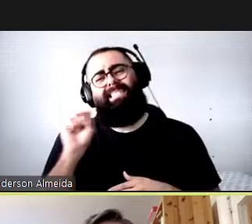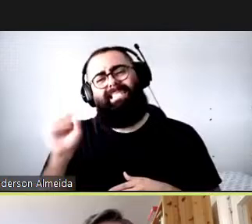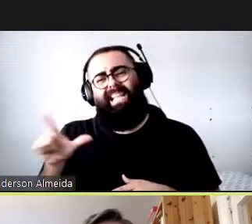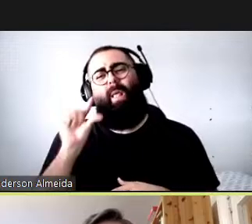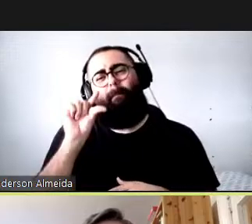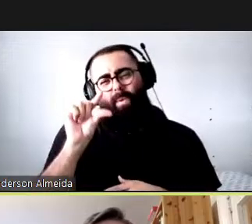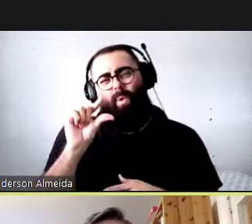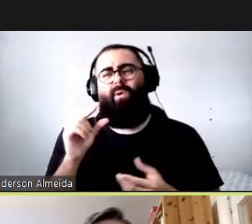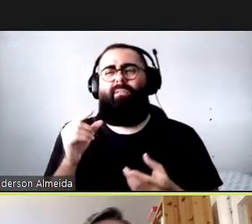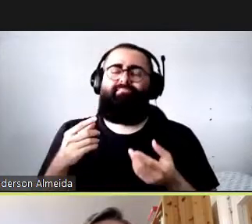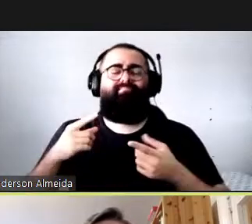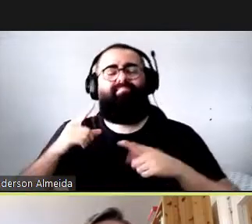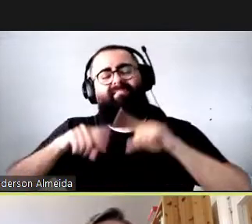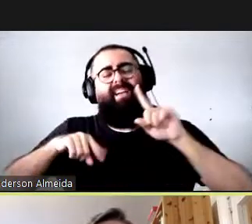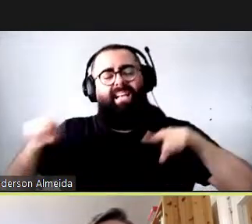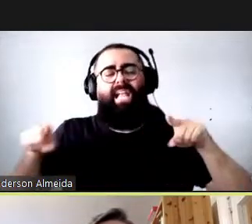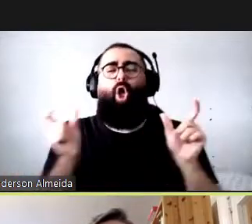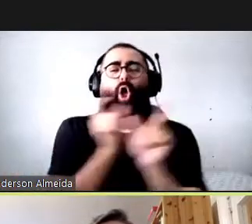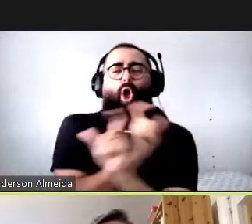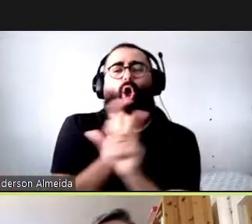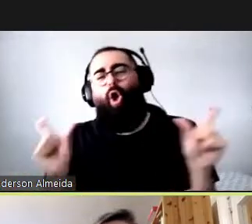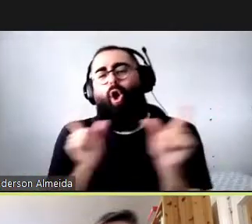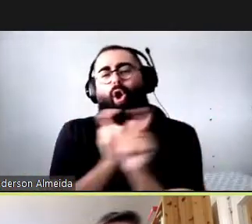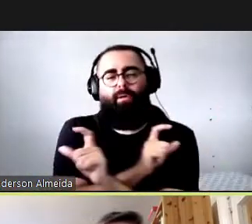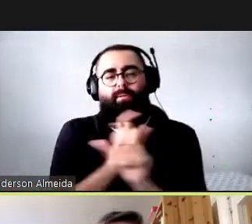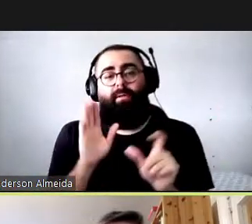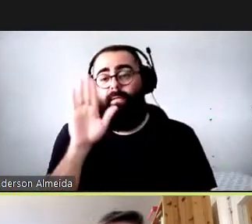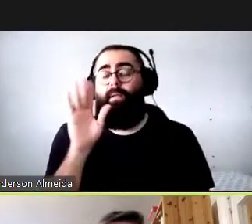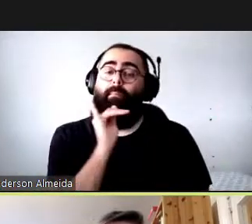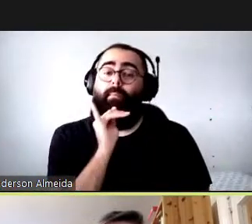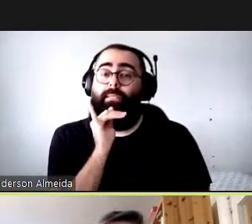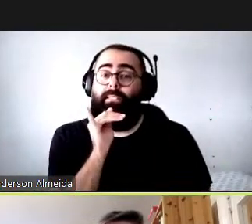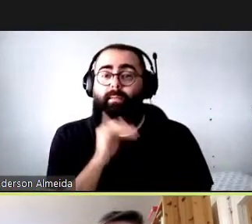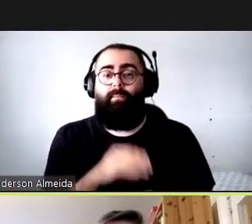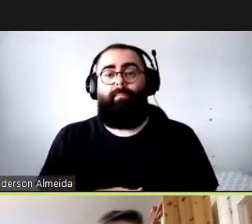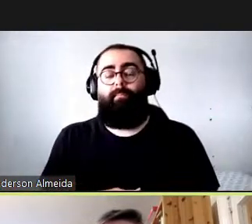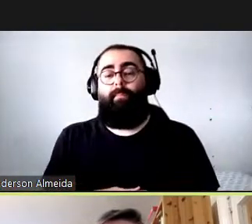not can either follow